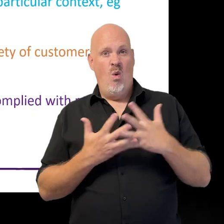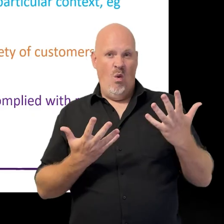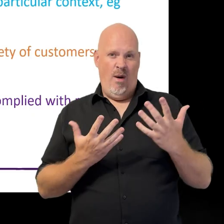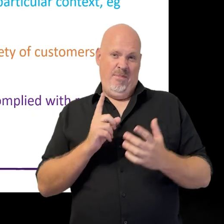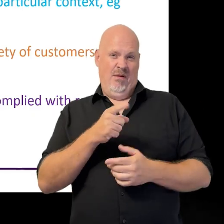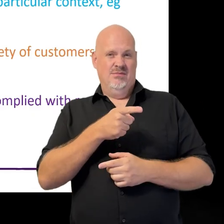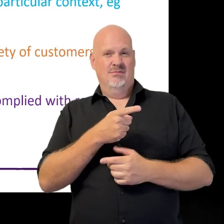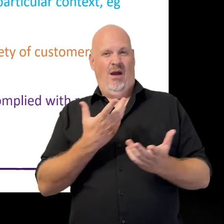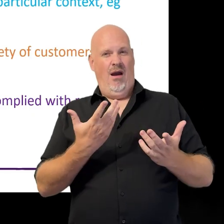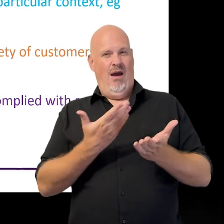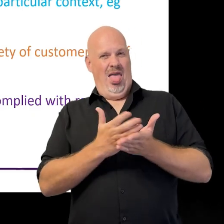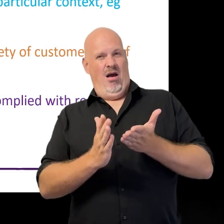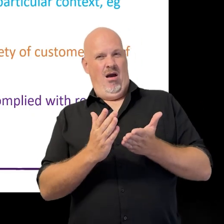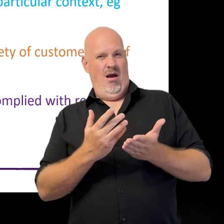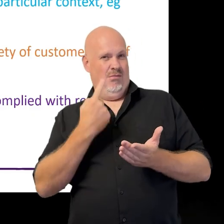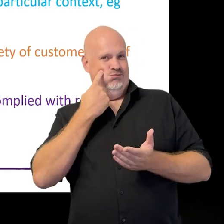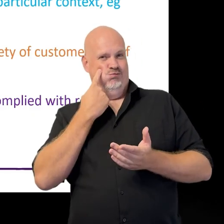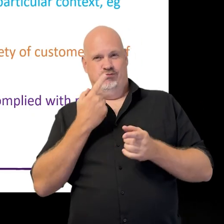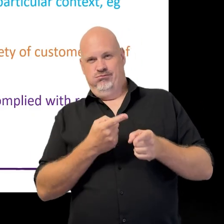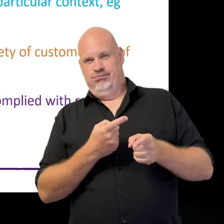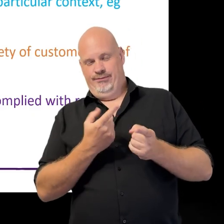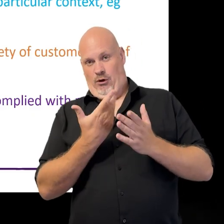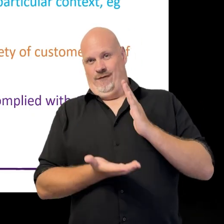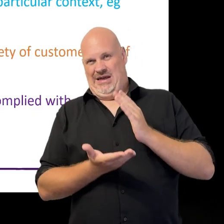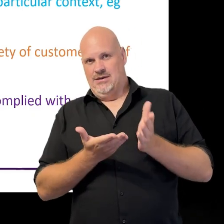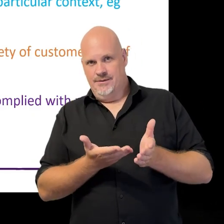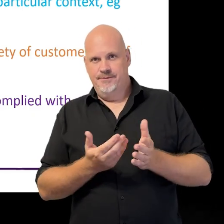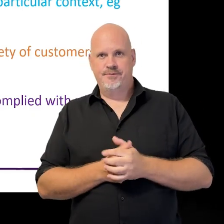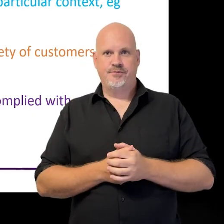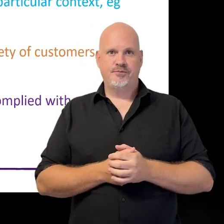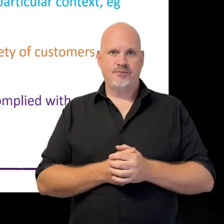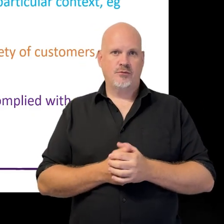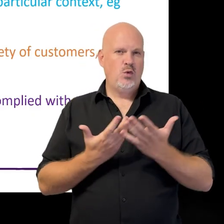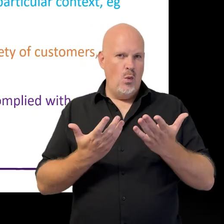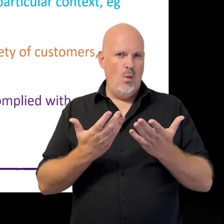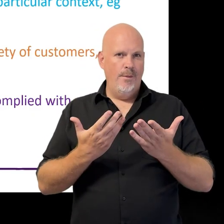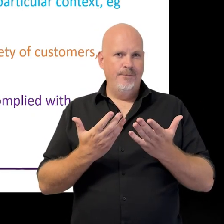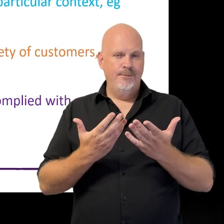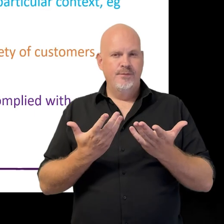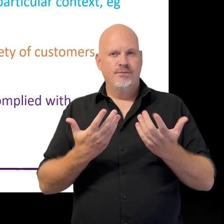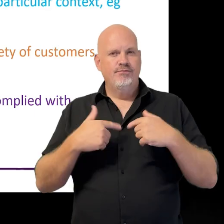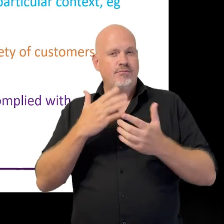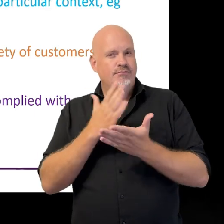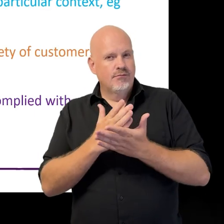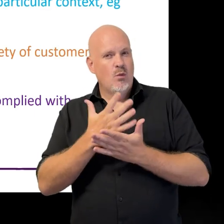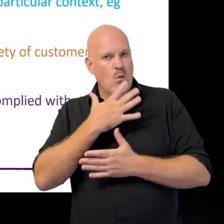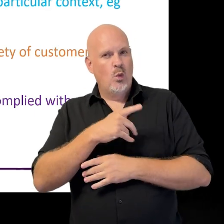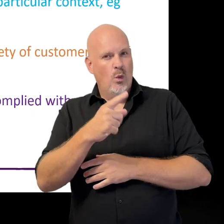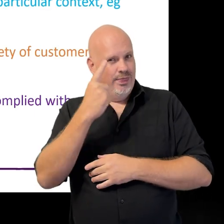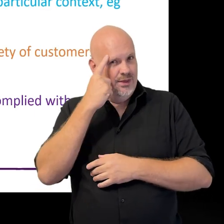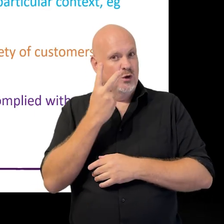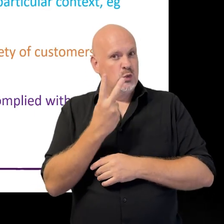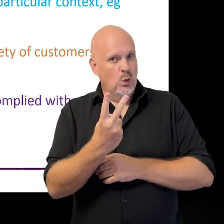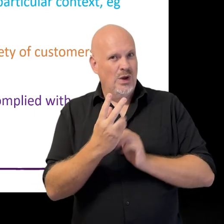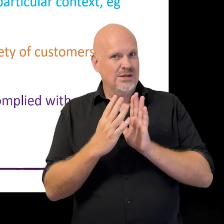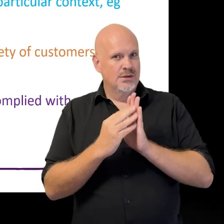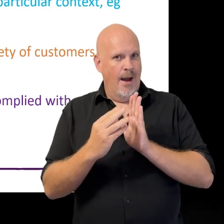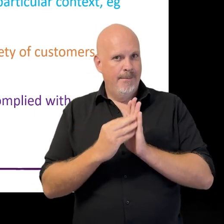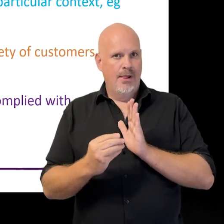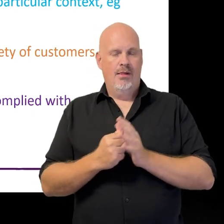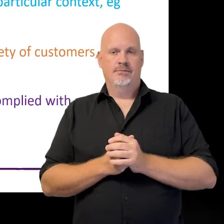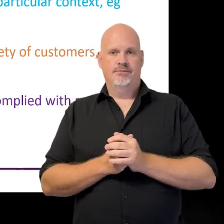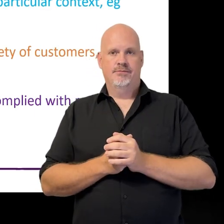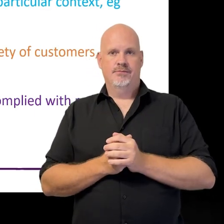well be that health and safety law is an example that's within that context of ethics. Equally,